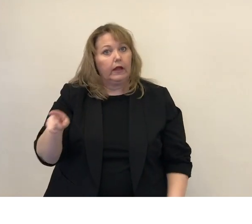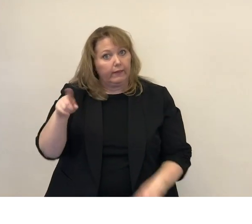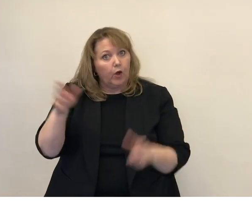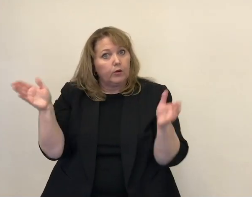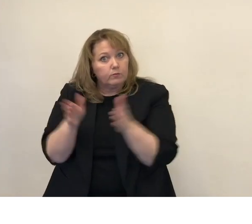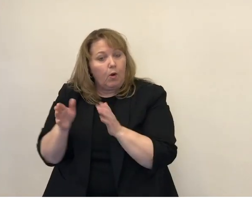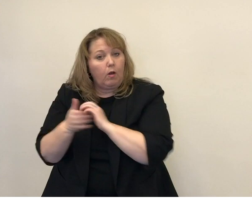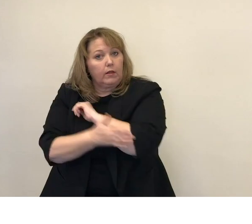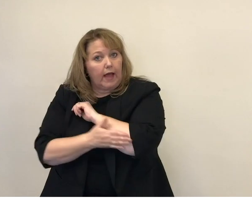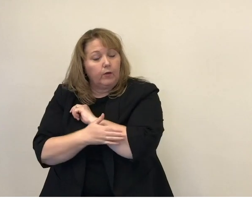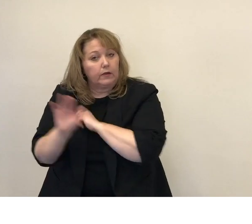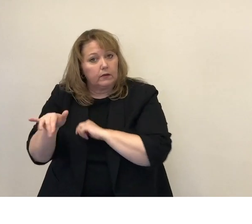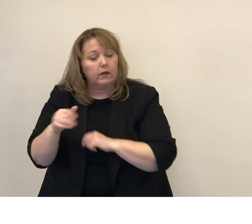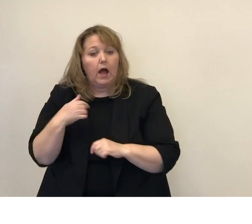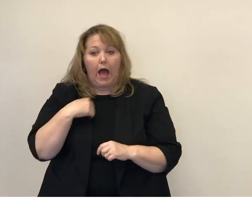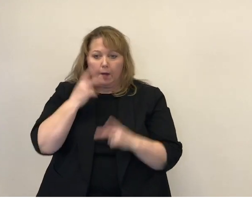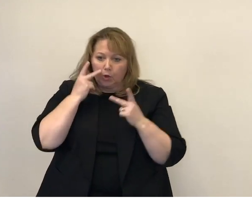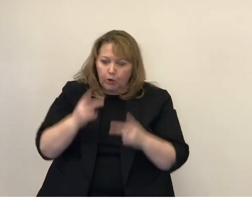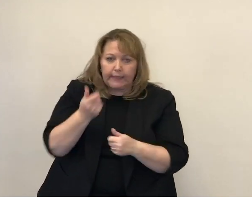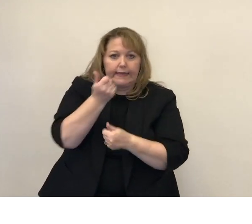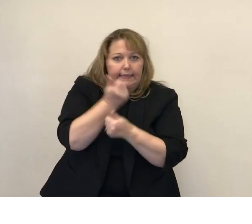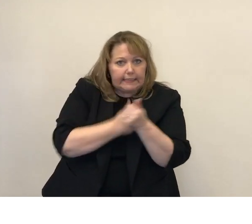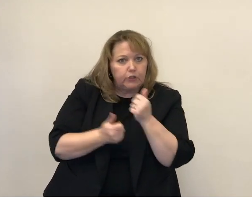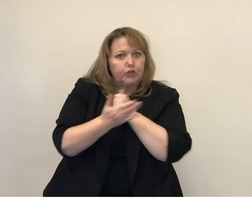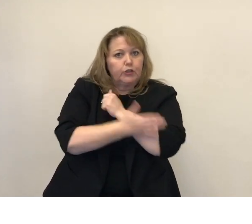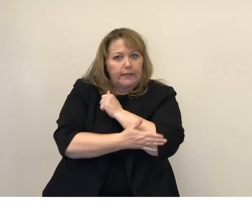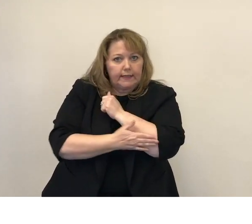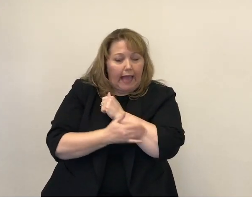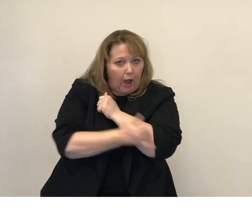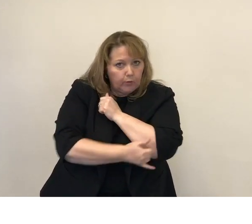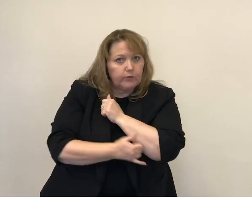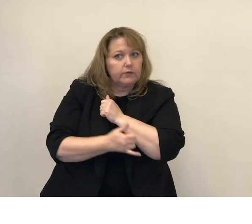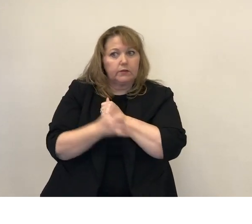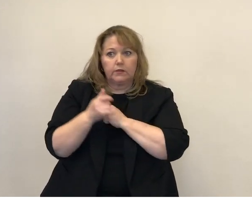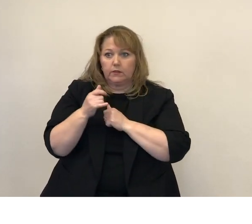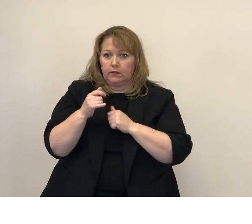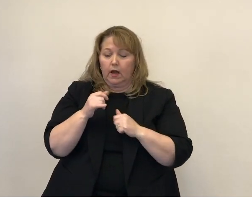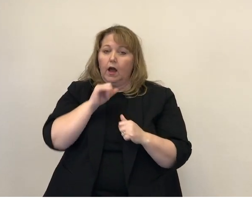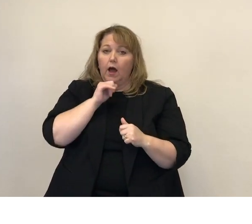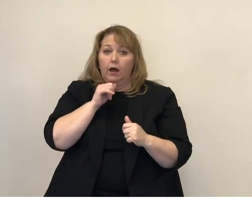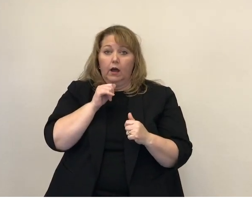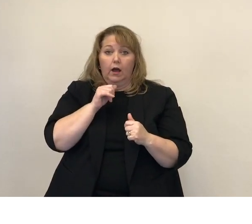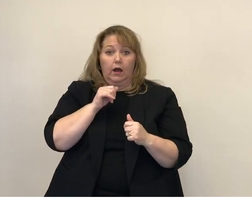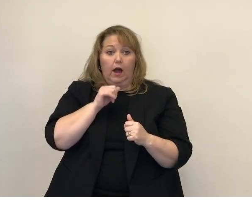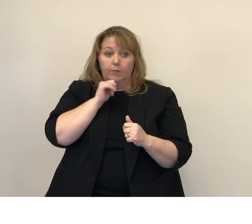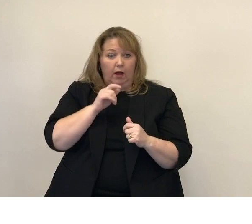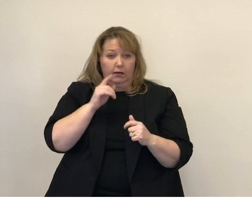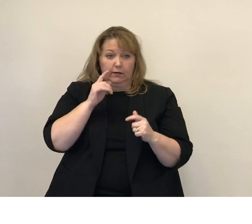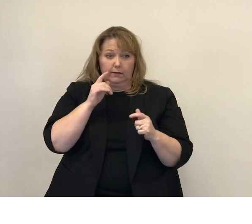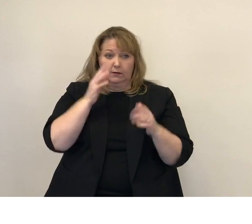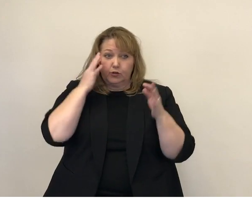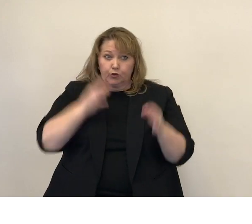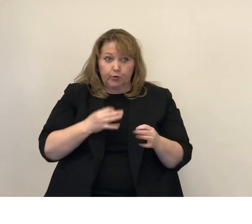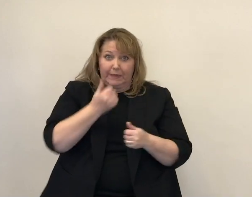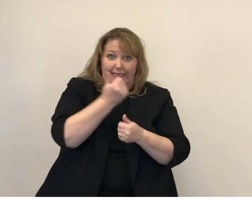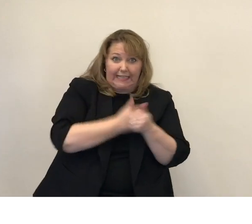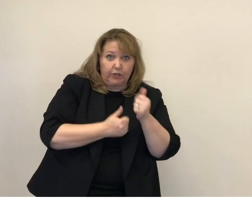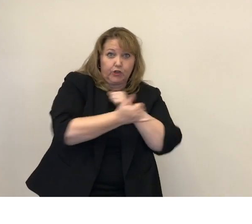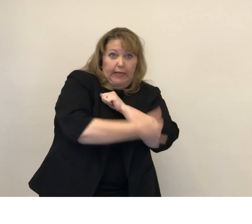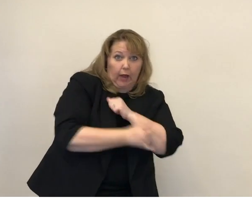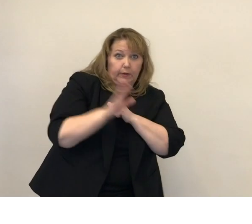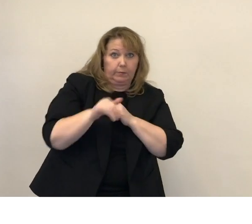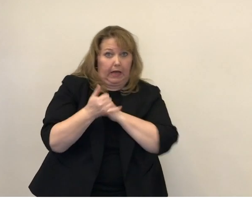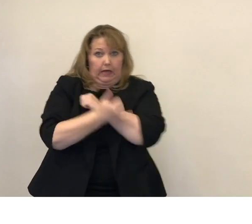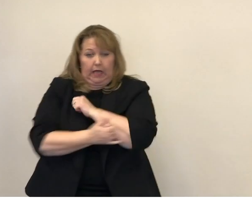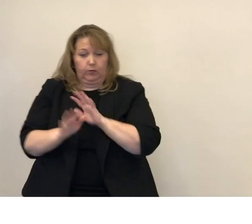We will look at every county as we move forward, but I don't know if there will be restrictions county by county. When you